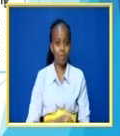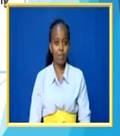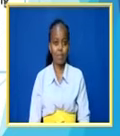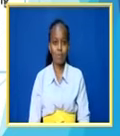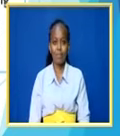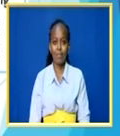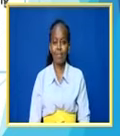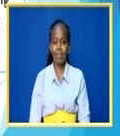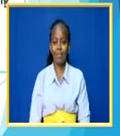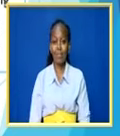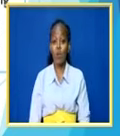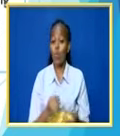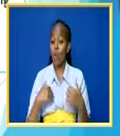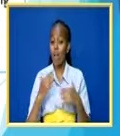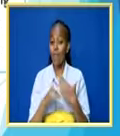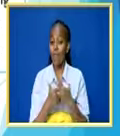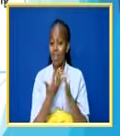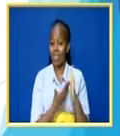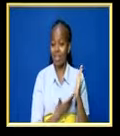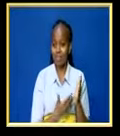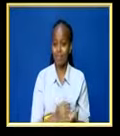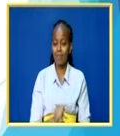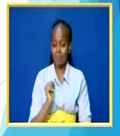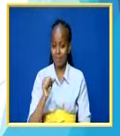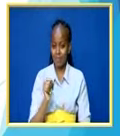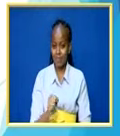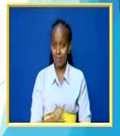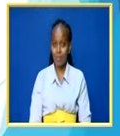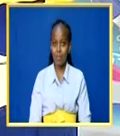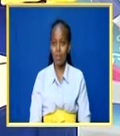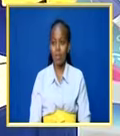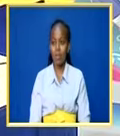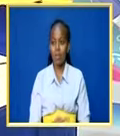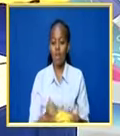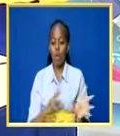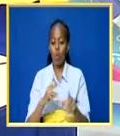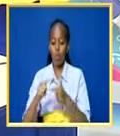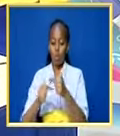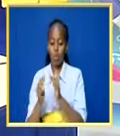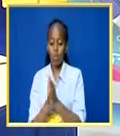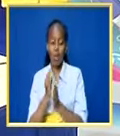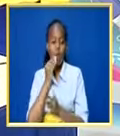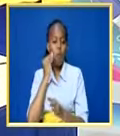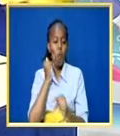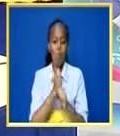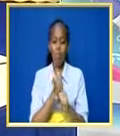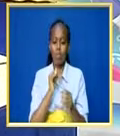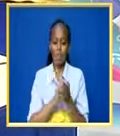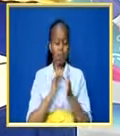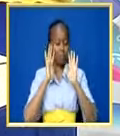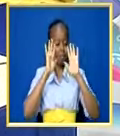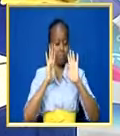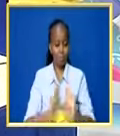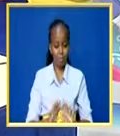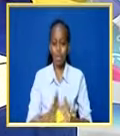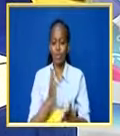Shaving. Do we have all of them? We have all of them. Sorry. Okay. Now we go to our home task. That was wonderful. You deserve a